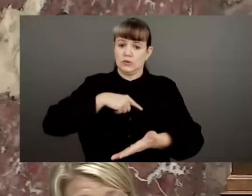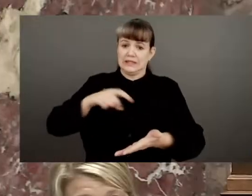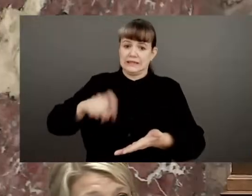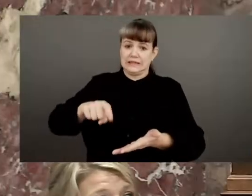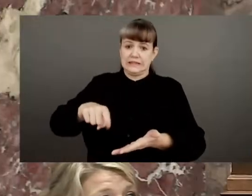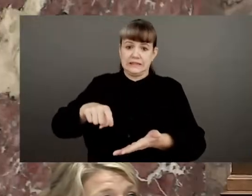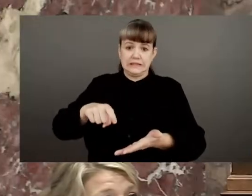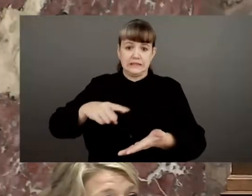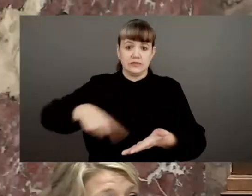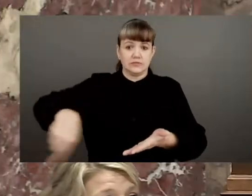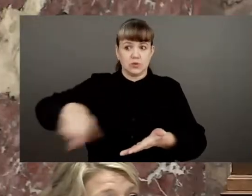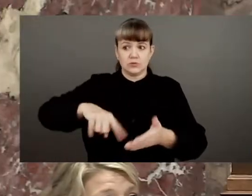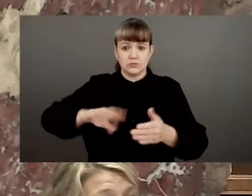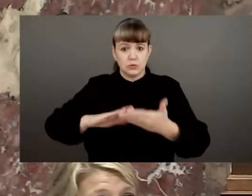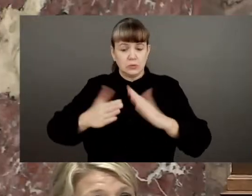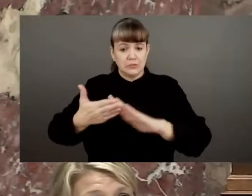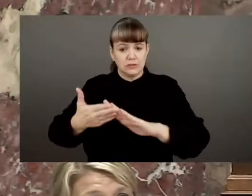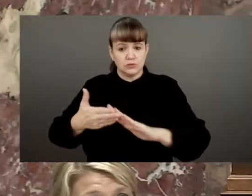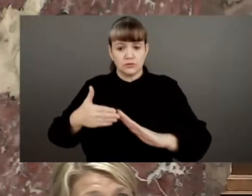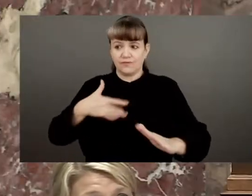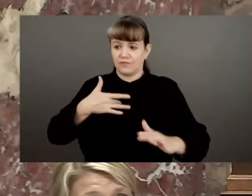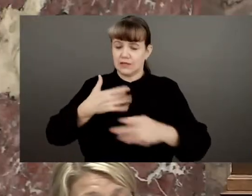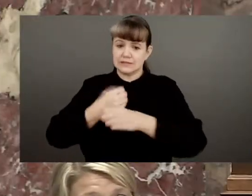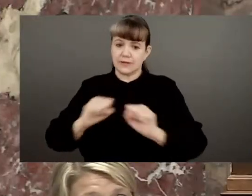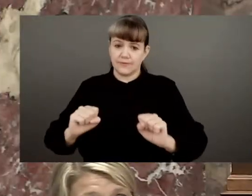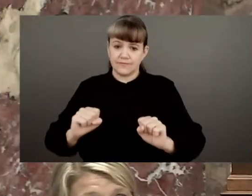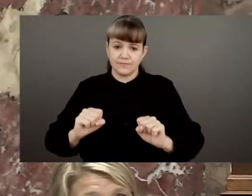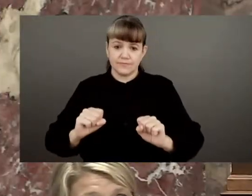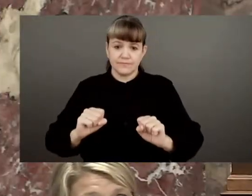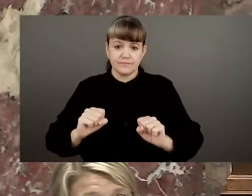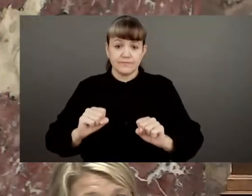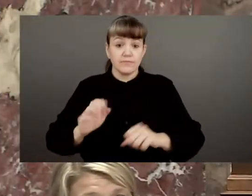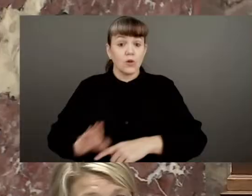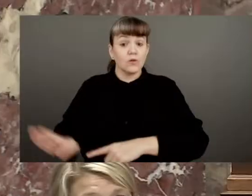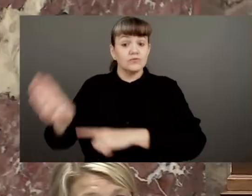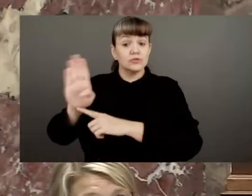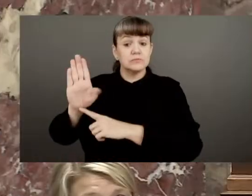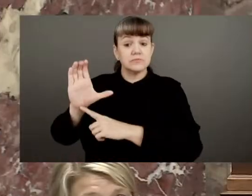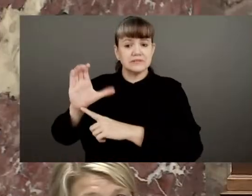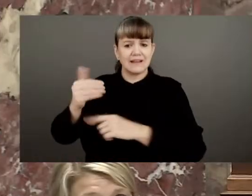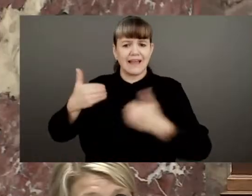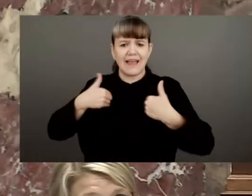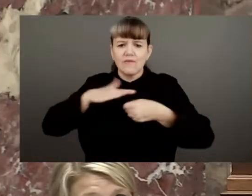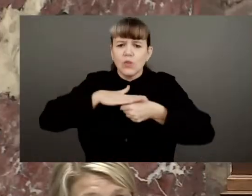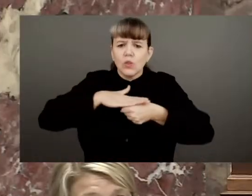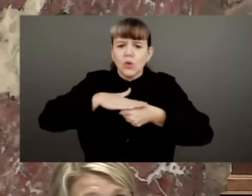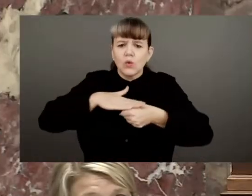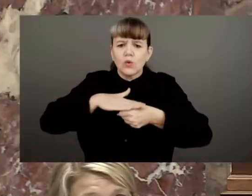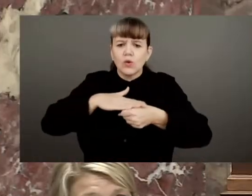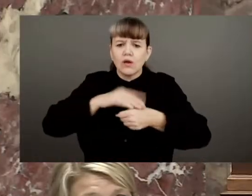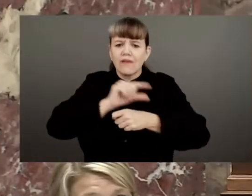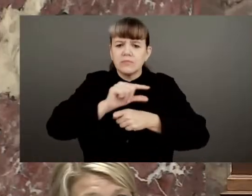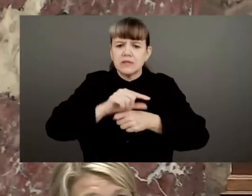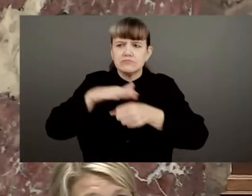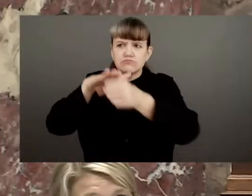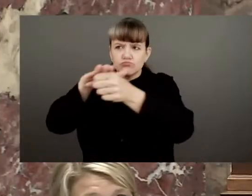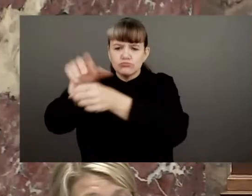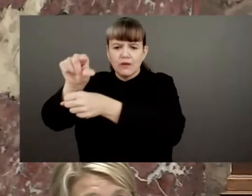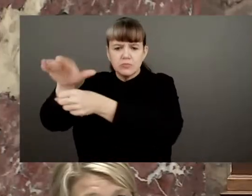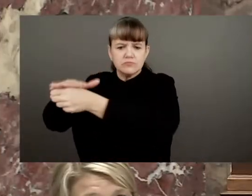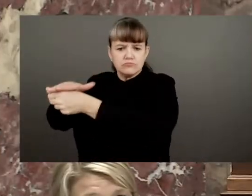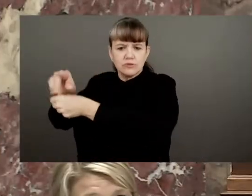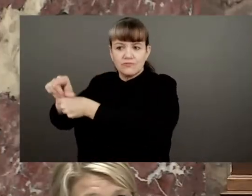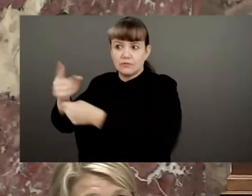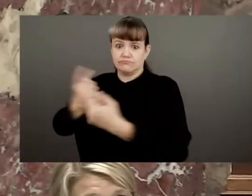local governments all over the province, and we work to be responsive and ensure that we can work together to deliver